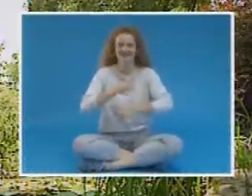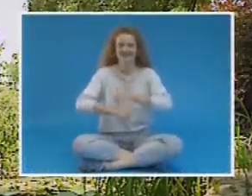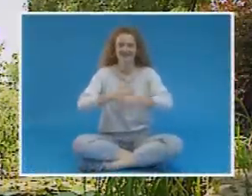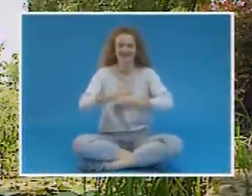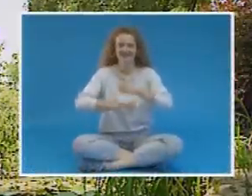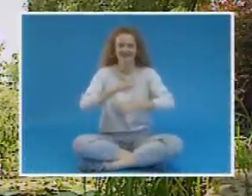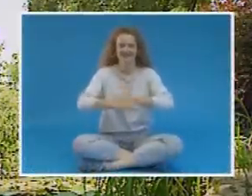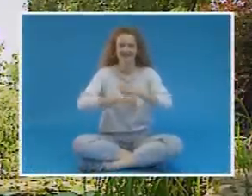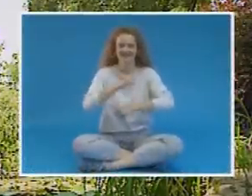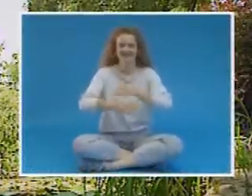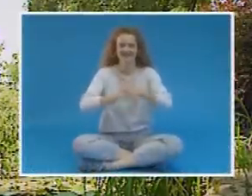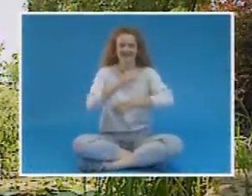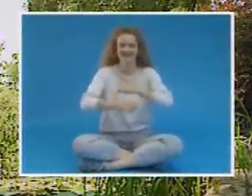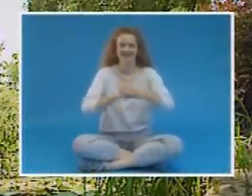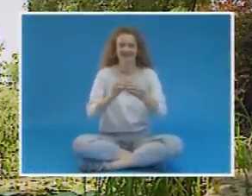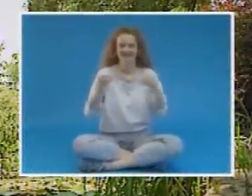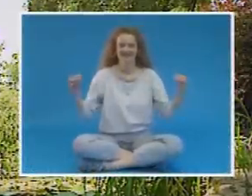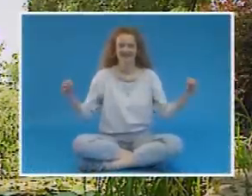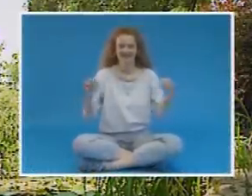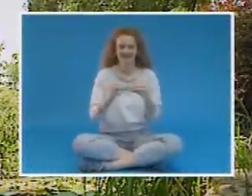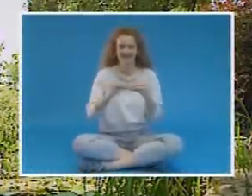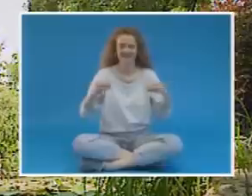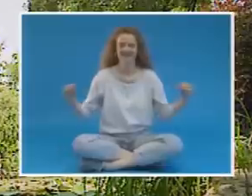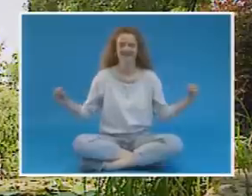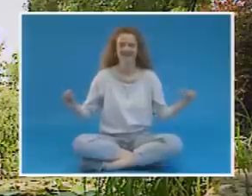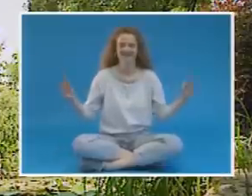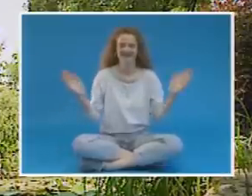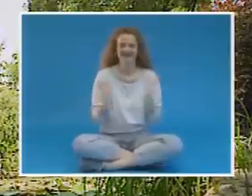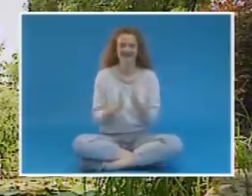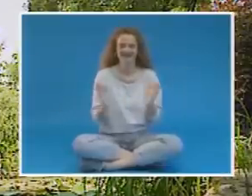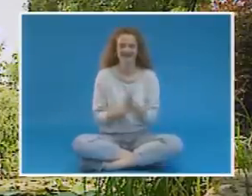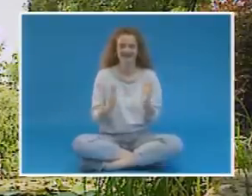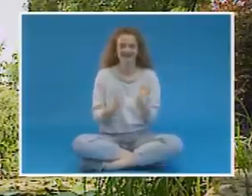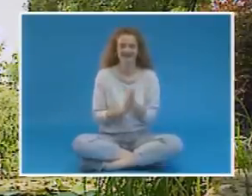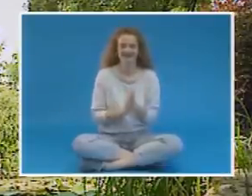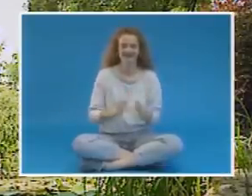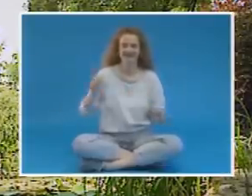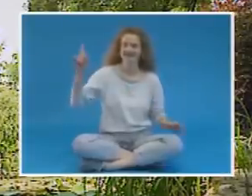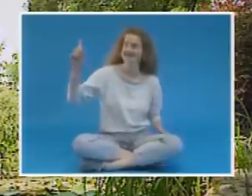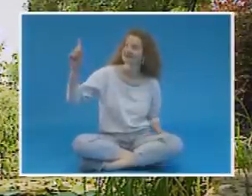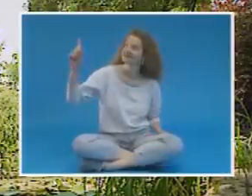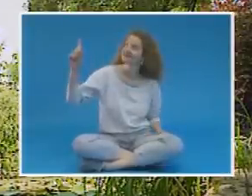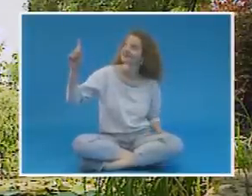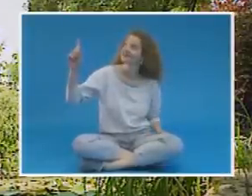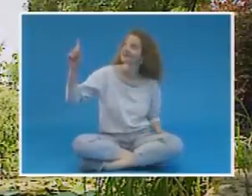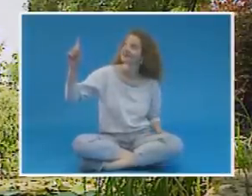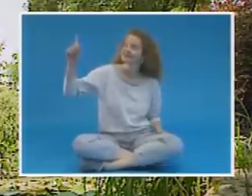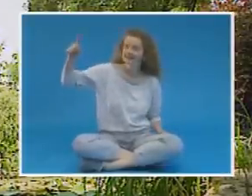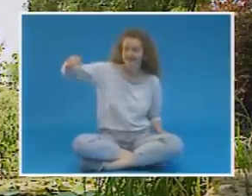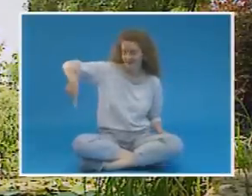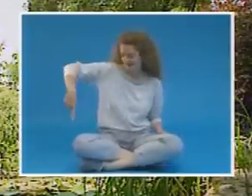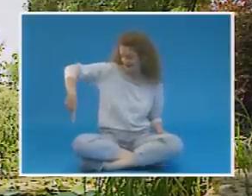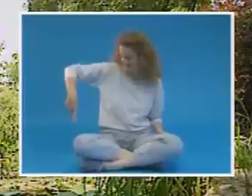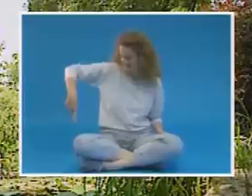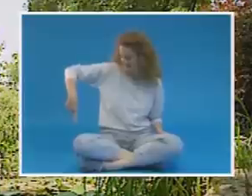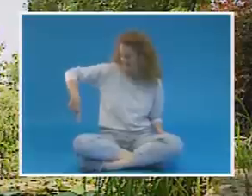Wind the bobbin up, wind the bobbin up. Pull, pull, clap, clap, clap. Point to the